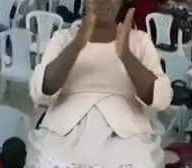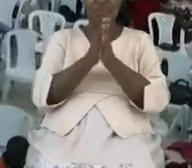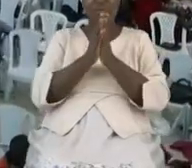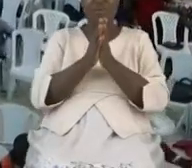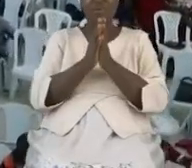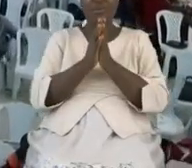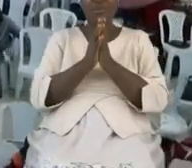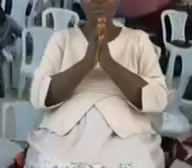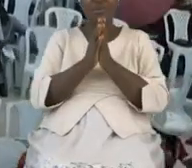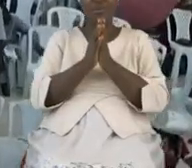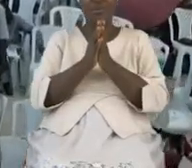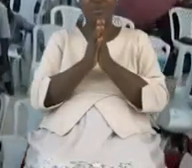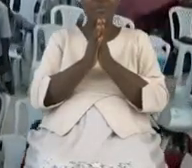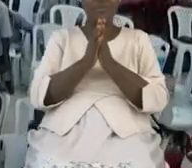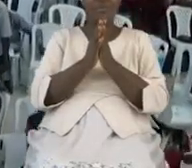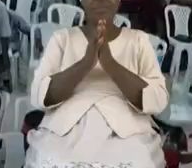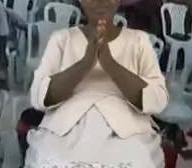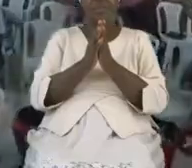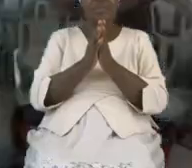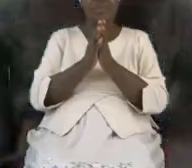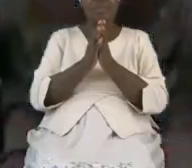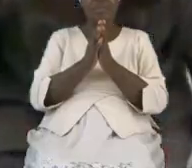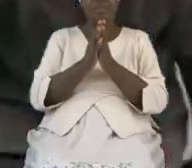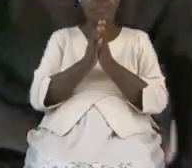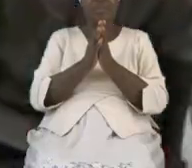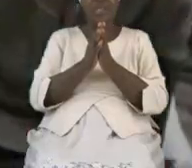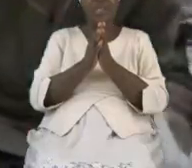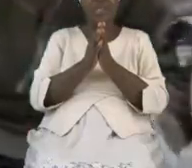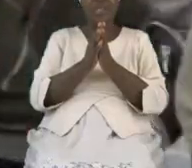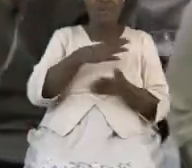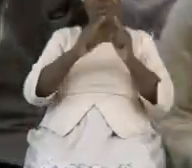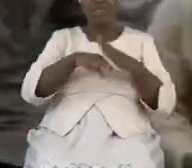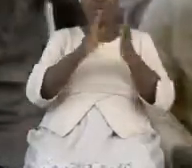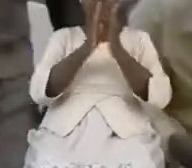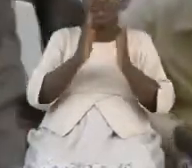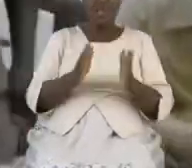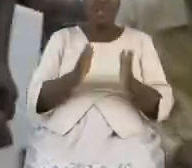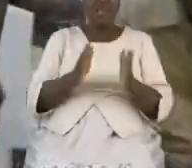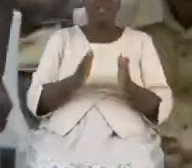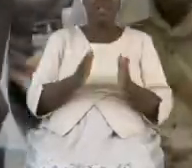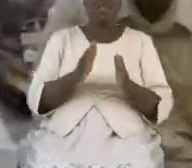in prayer. Rise up, talk to the Lord in prayer. Please, my brother,